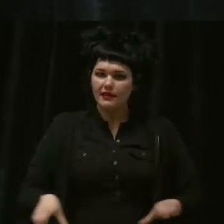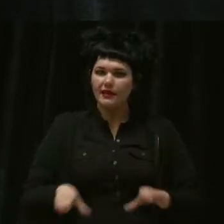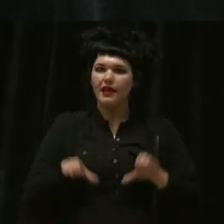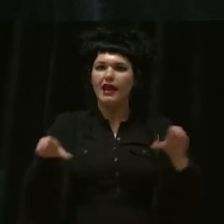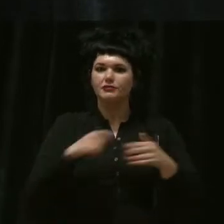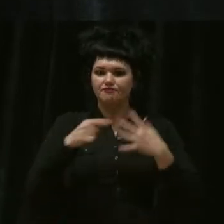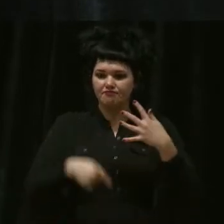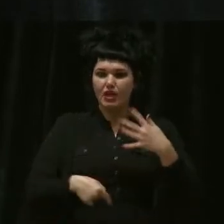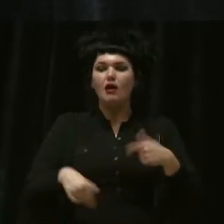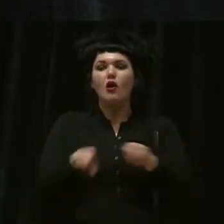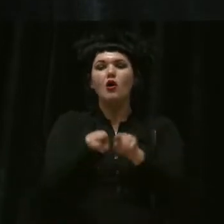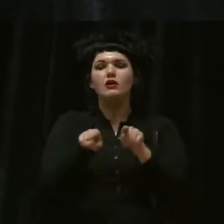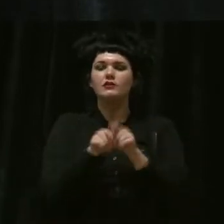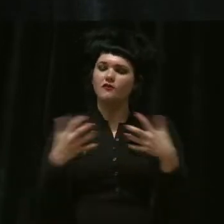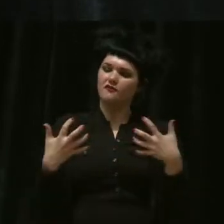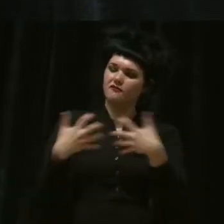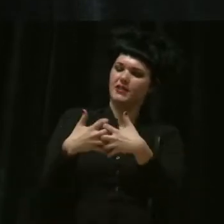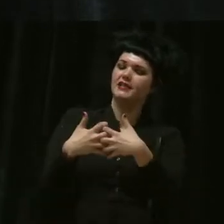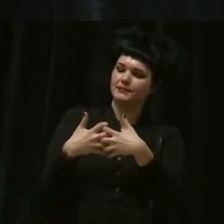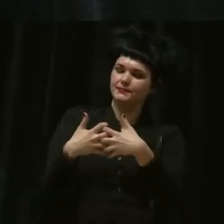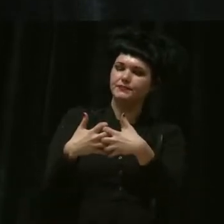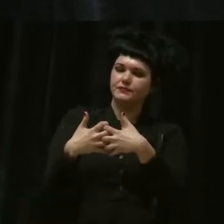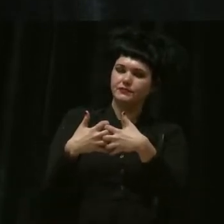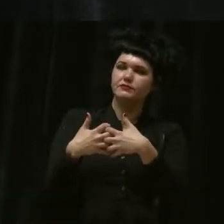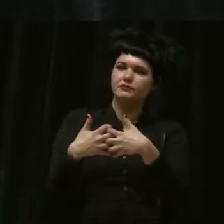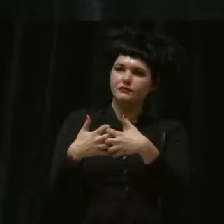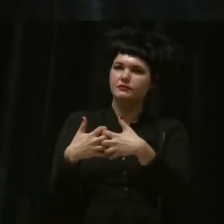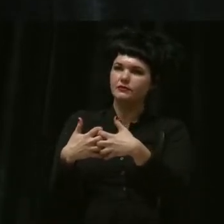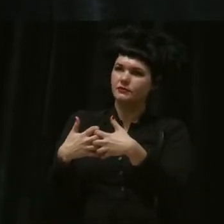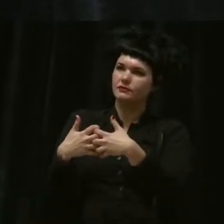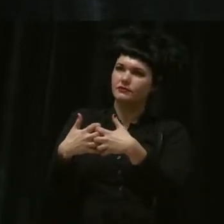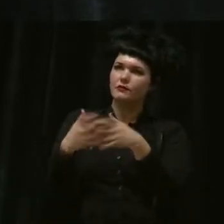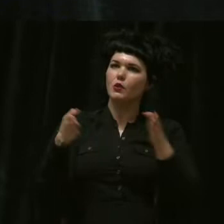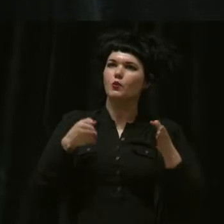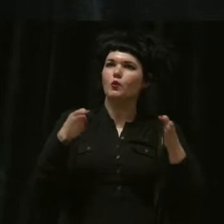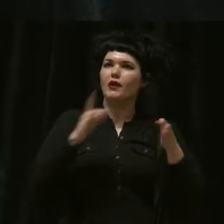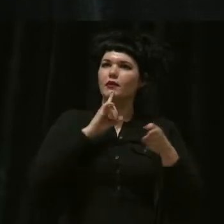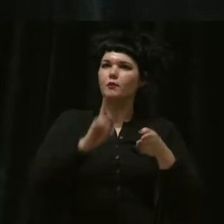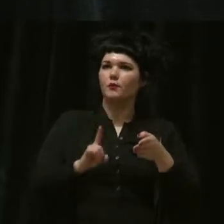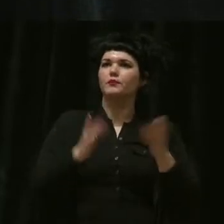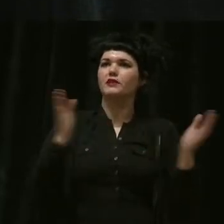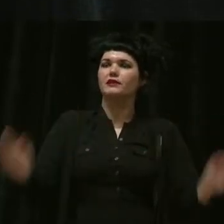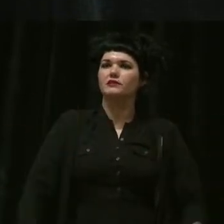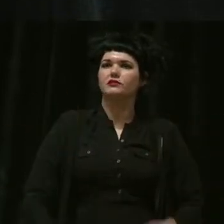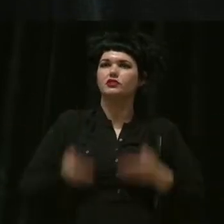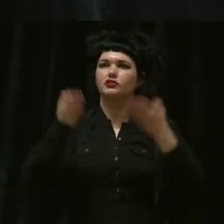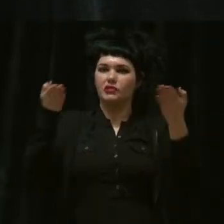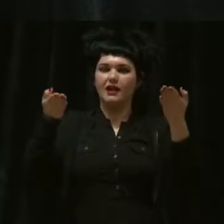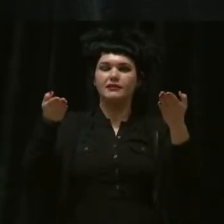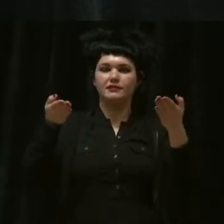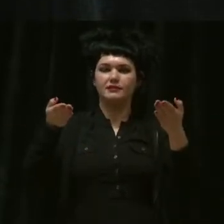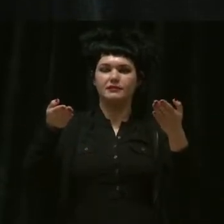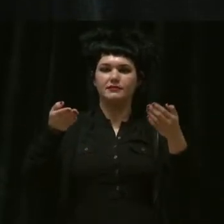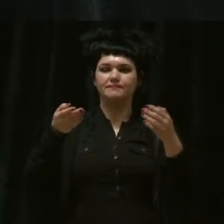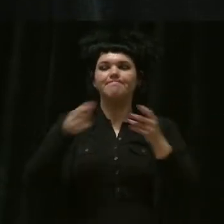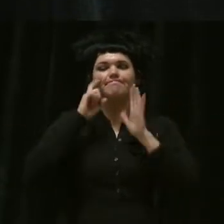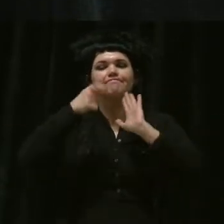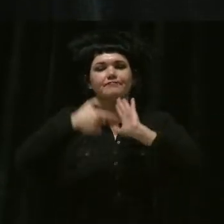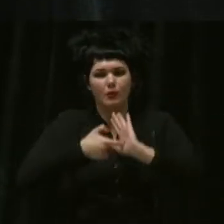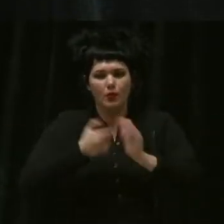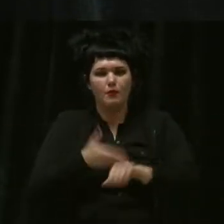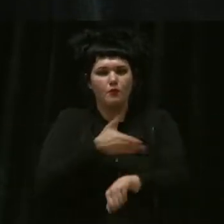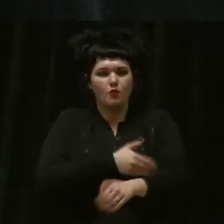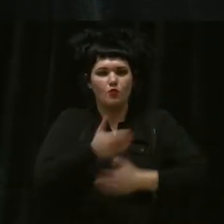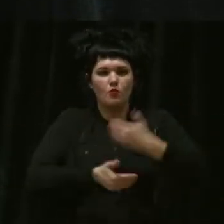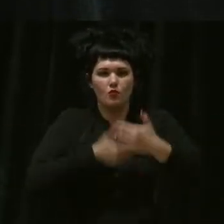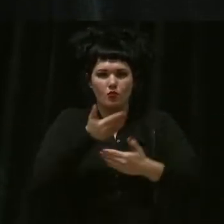fit in a way that suggests we're making real progress in terms of the ways that you make